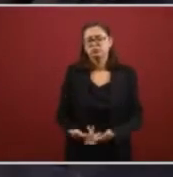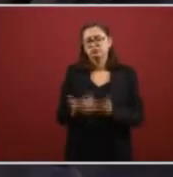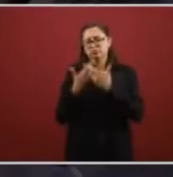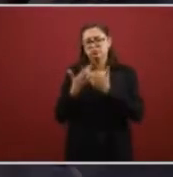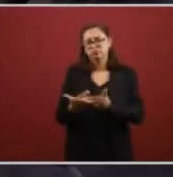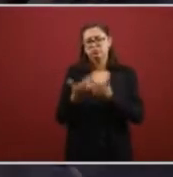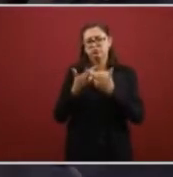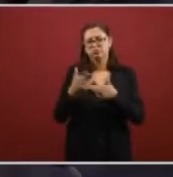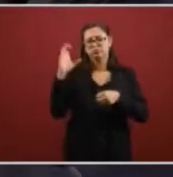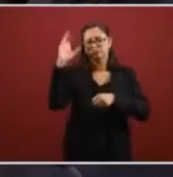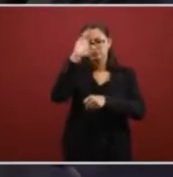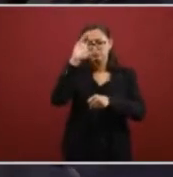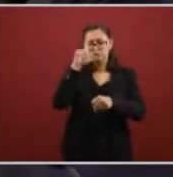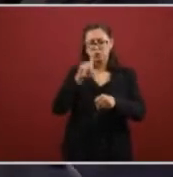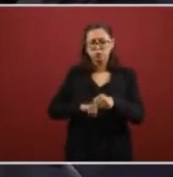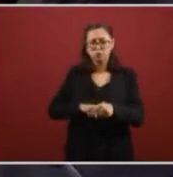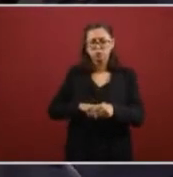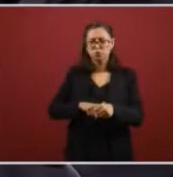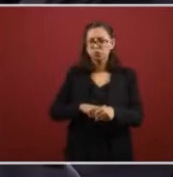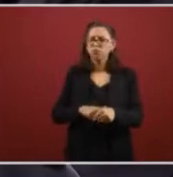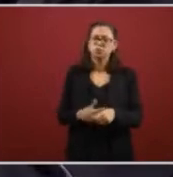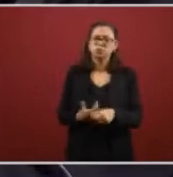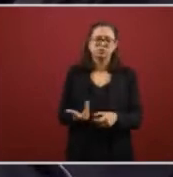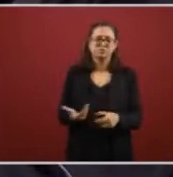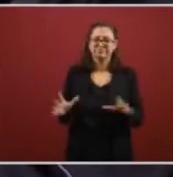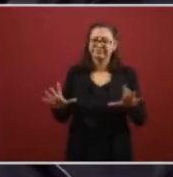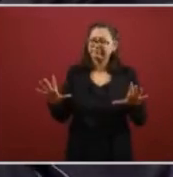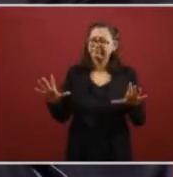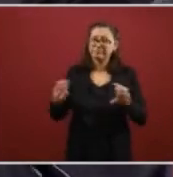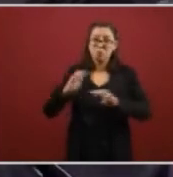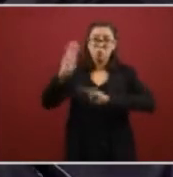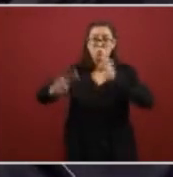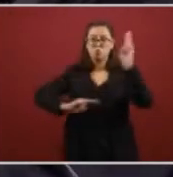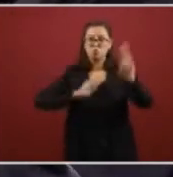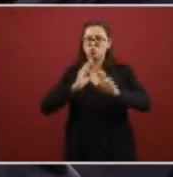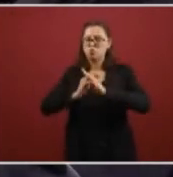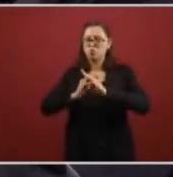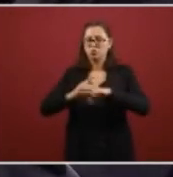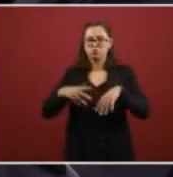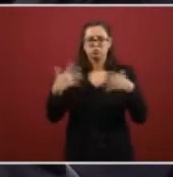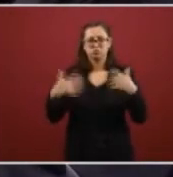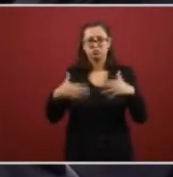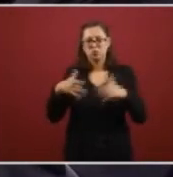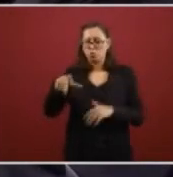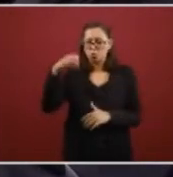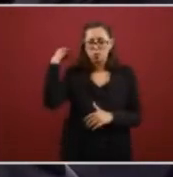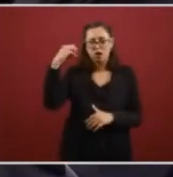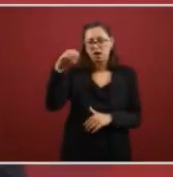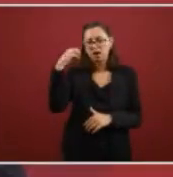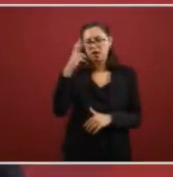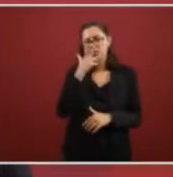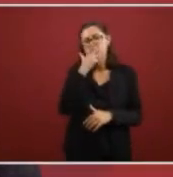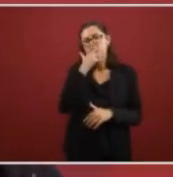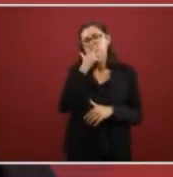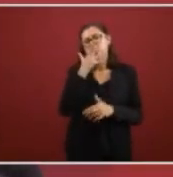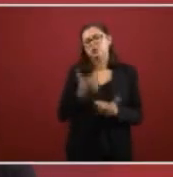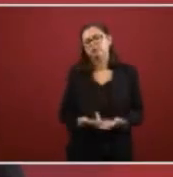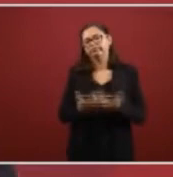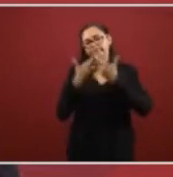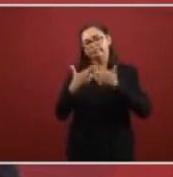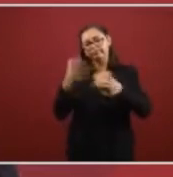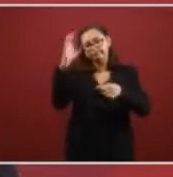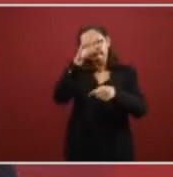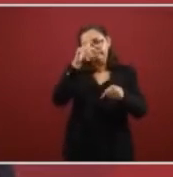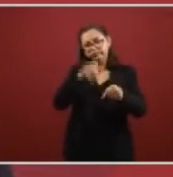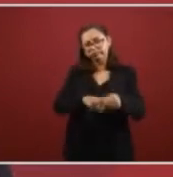the richest in culture of all the states. It's one of the richest cultures in the whole